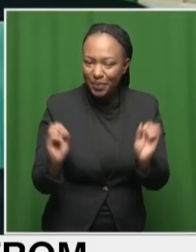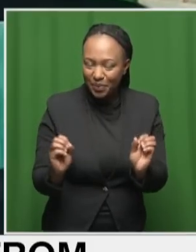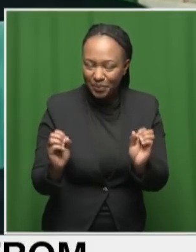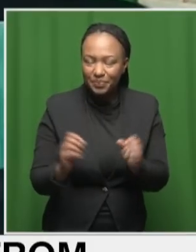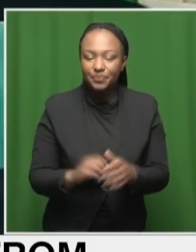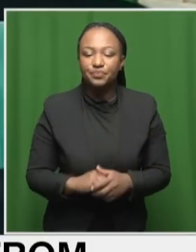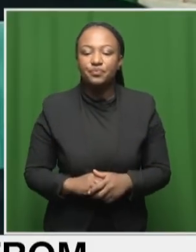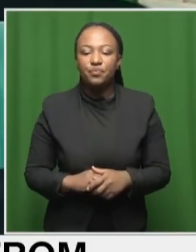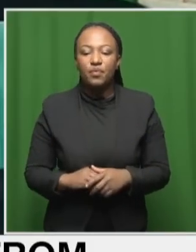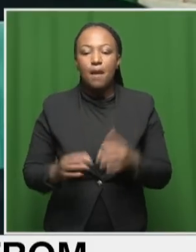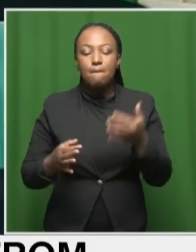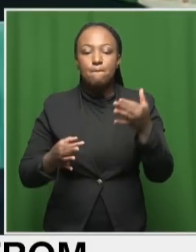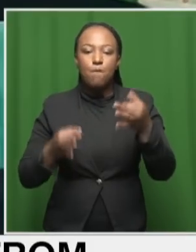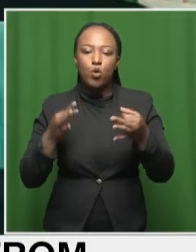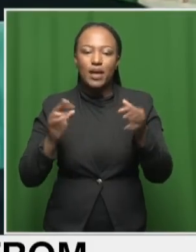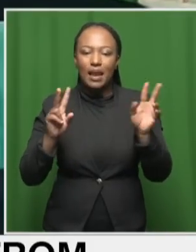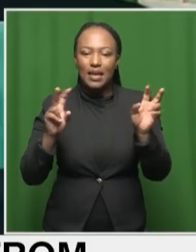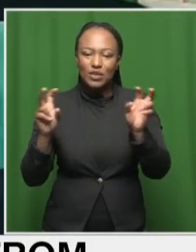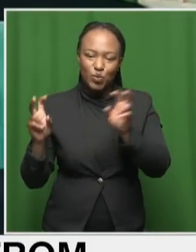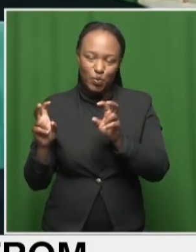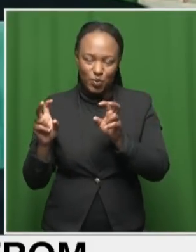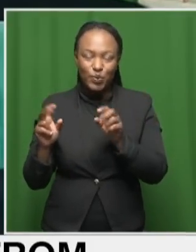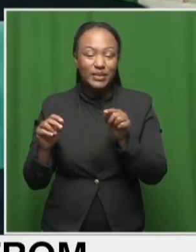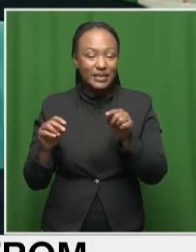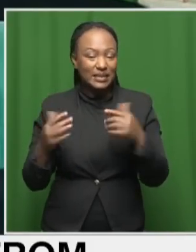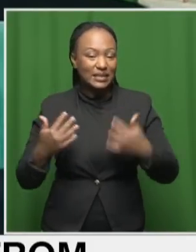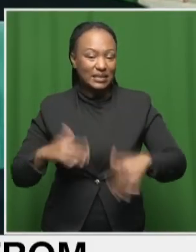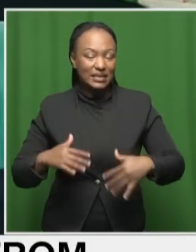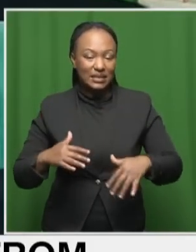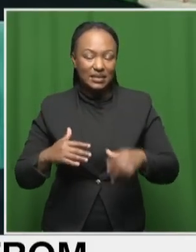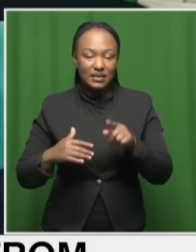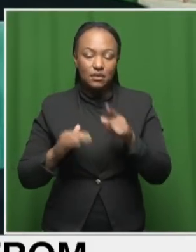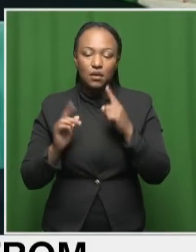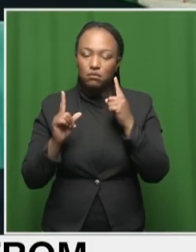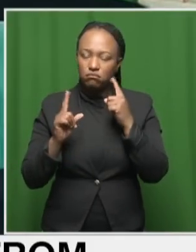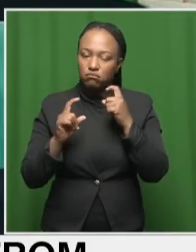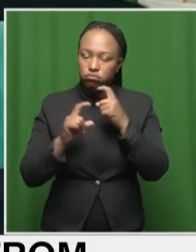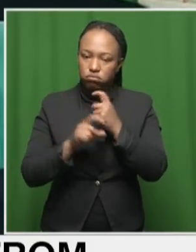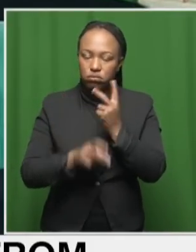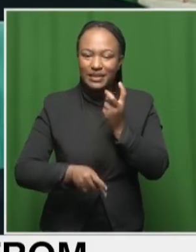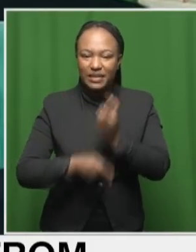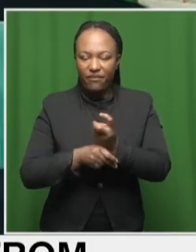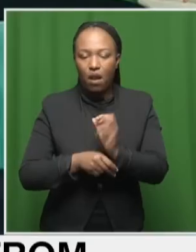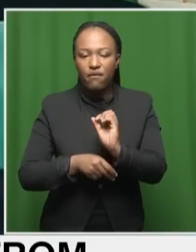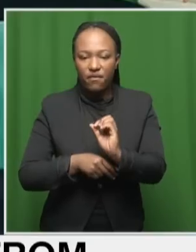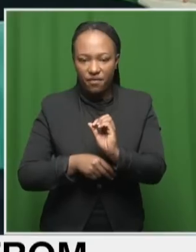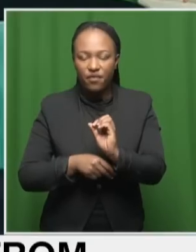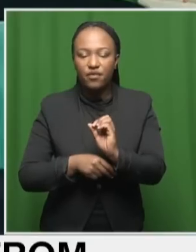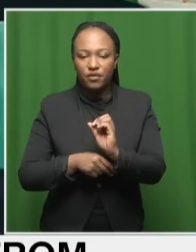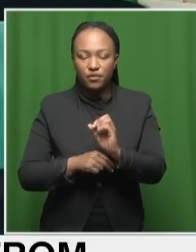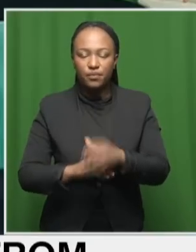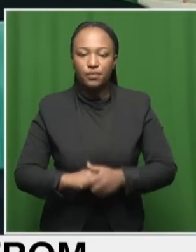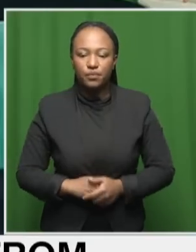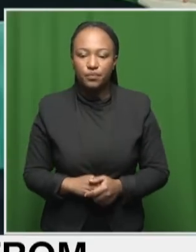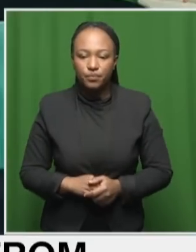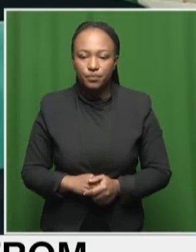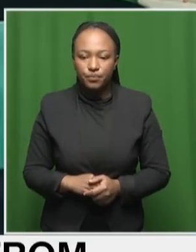of political issues are actually much more complicated than it seems on face